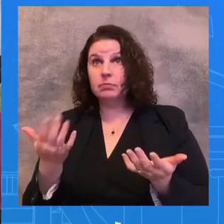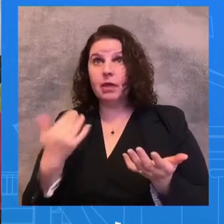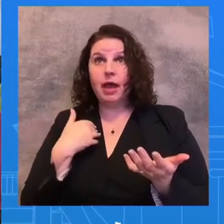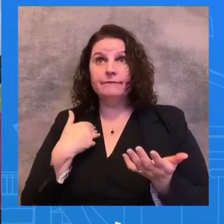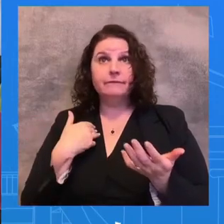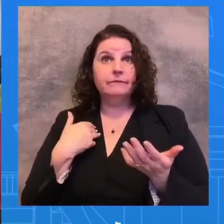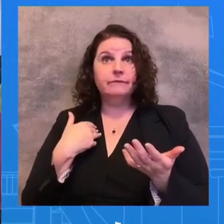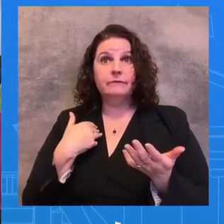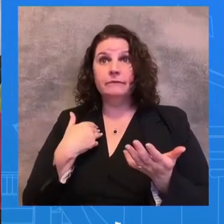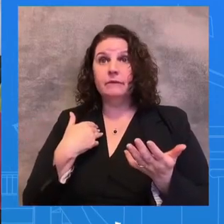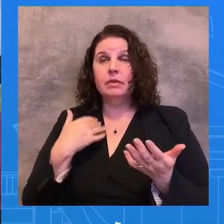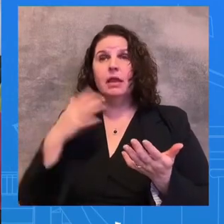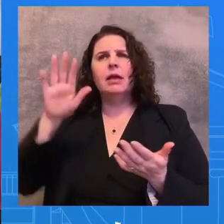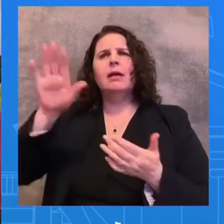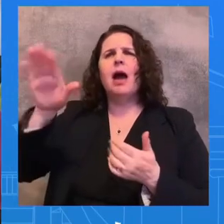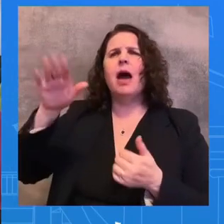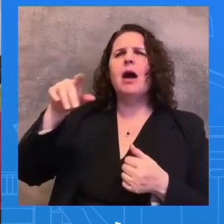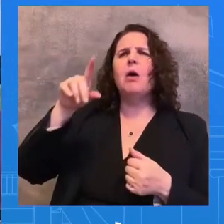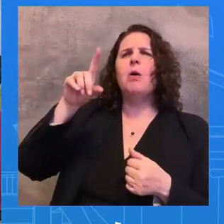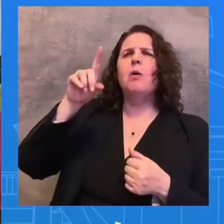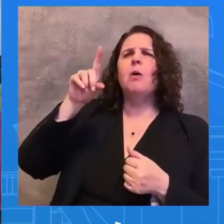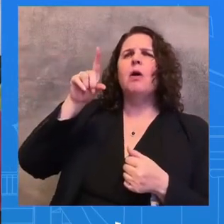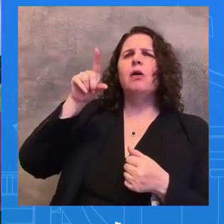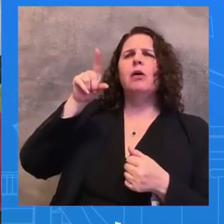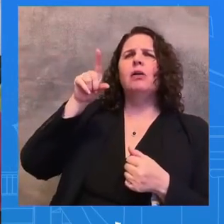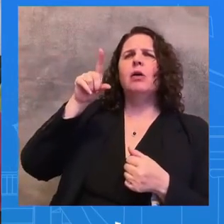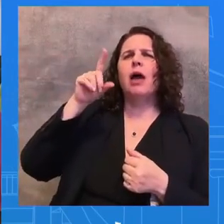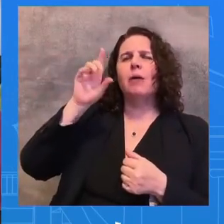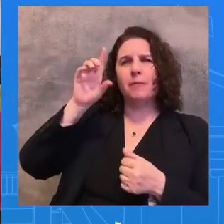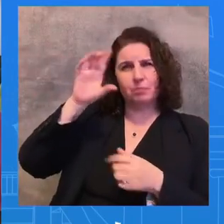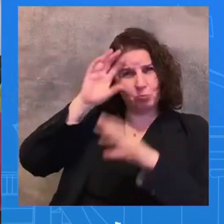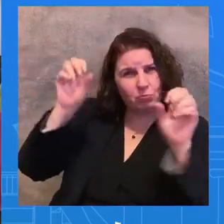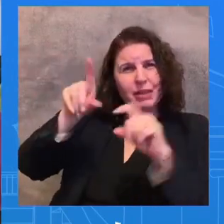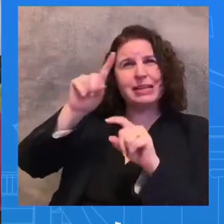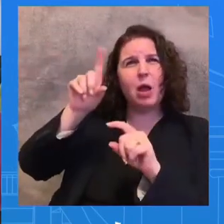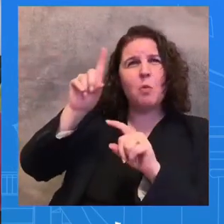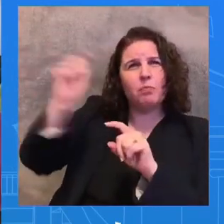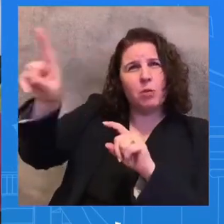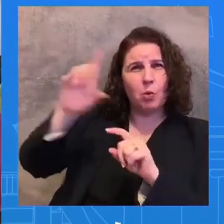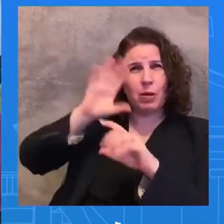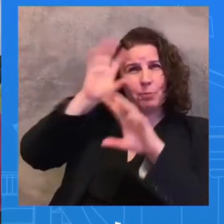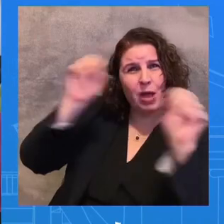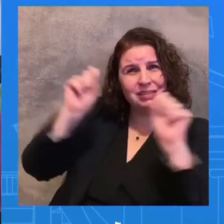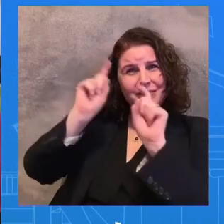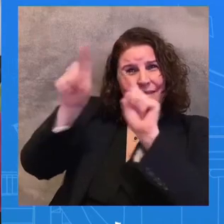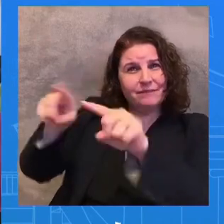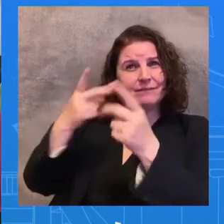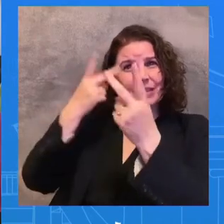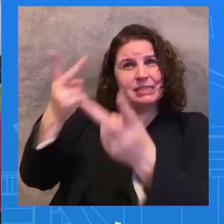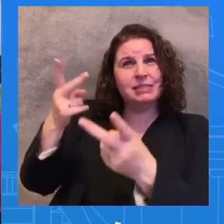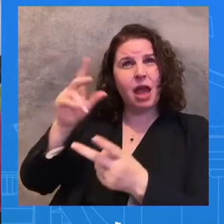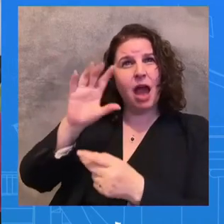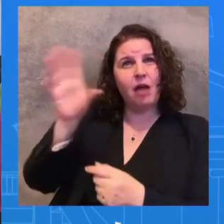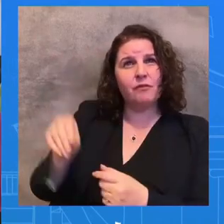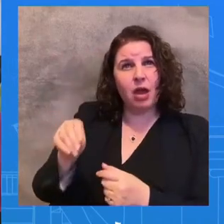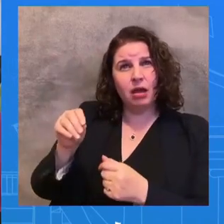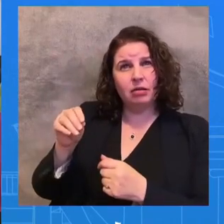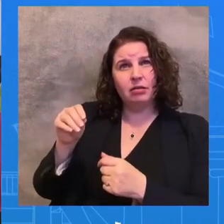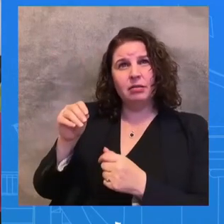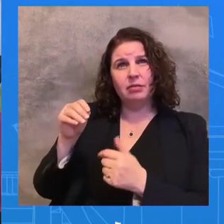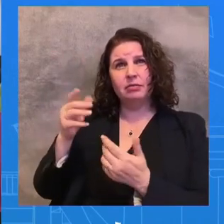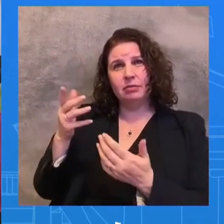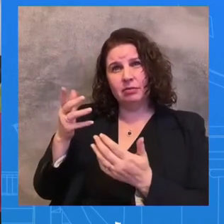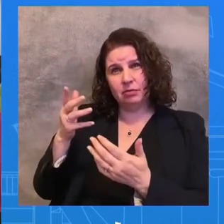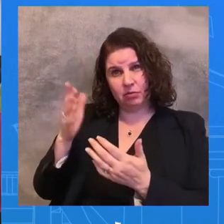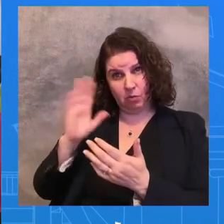visit Africa while he is president. There are less than 8 months until Inauguration Day, so should we expect a visit president to the African continent between now and